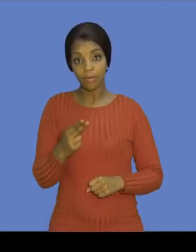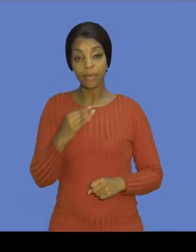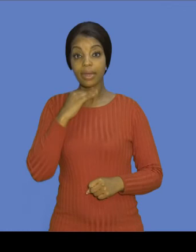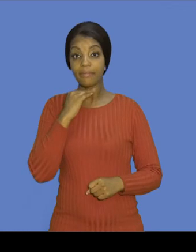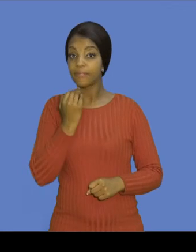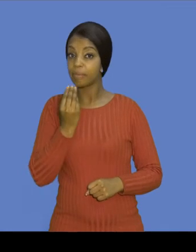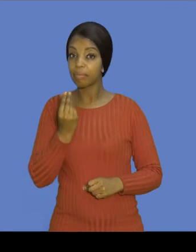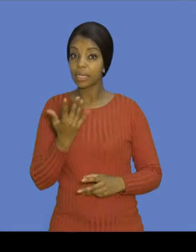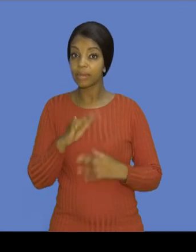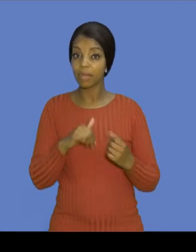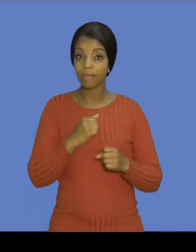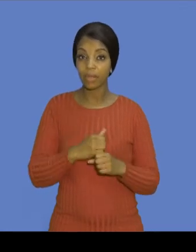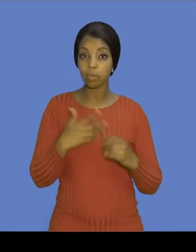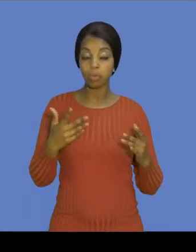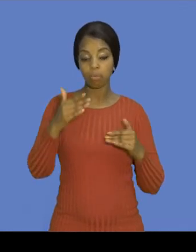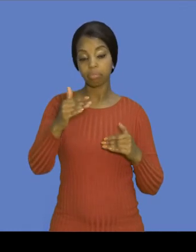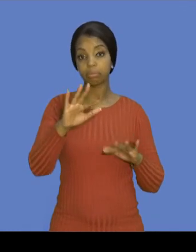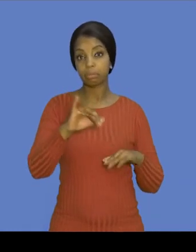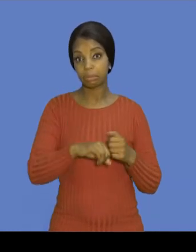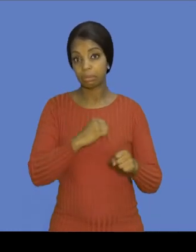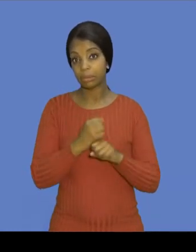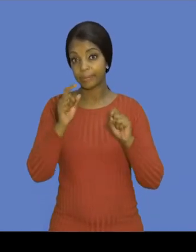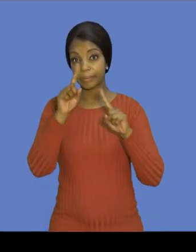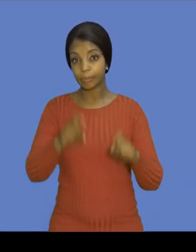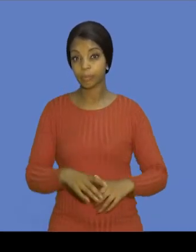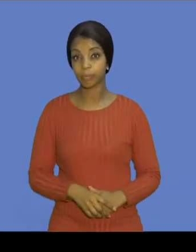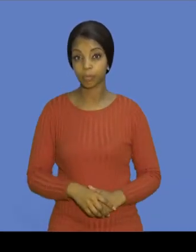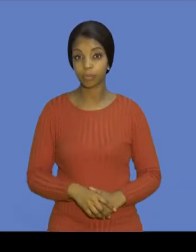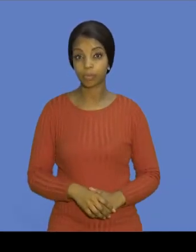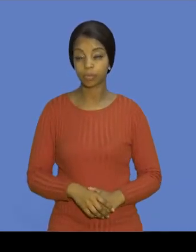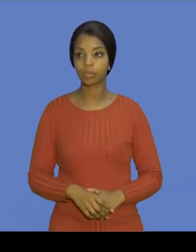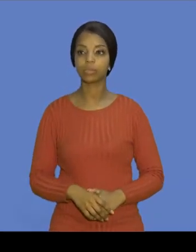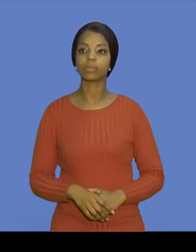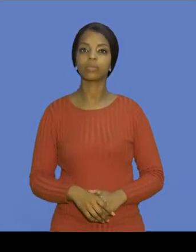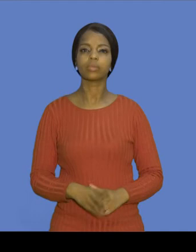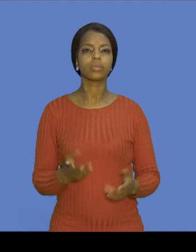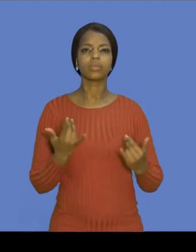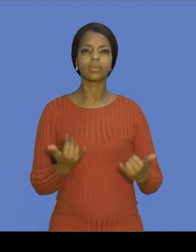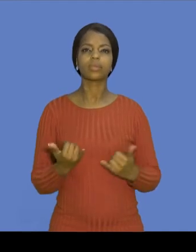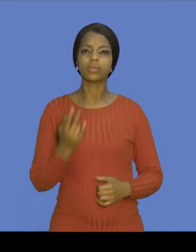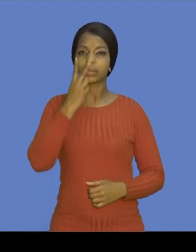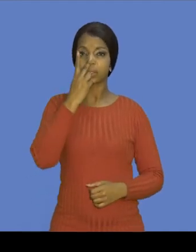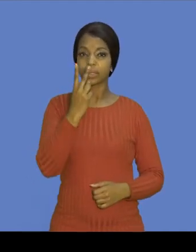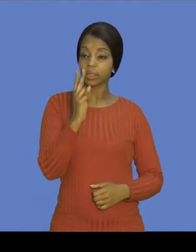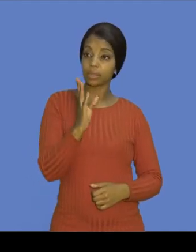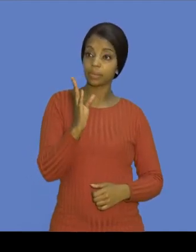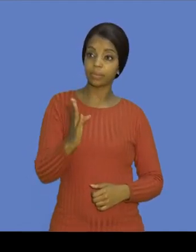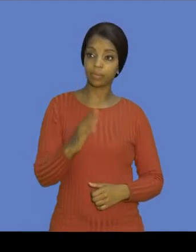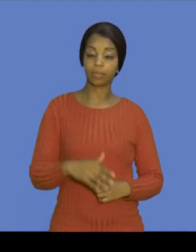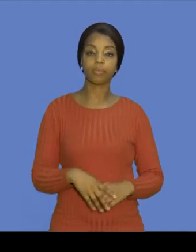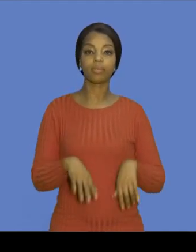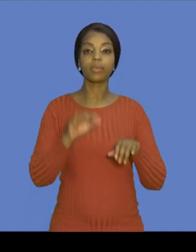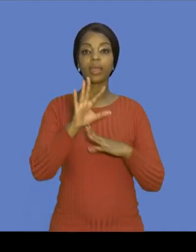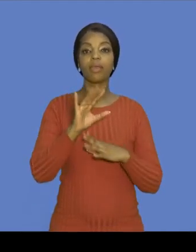interest, after 10 years at simple interest. So we can see that after 5 years at